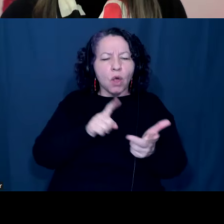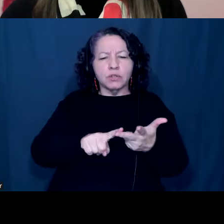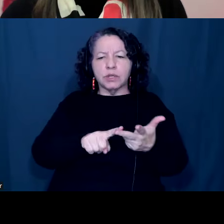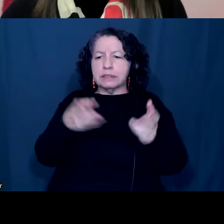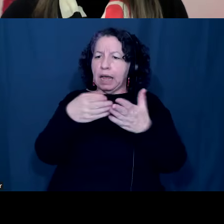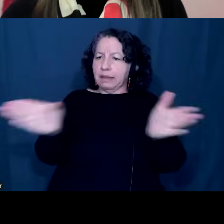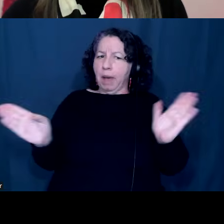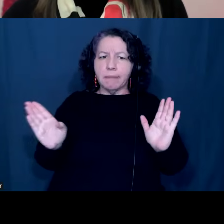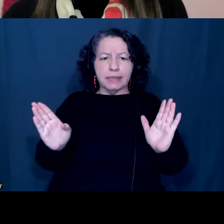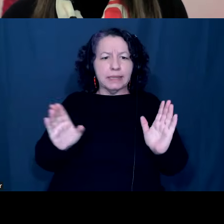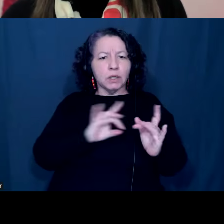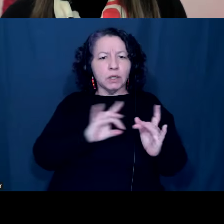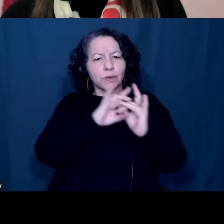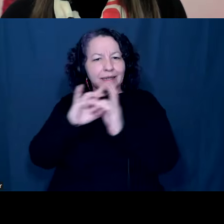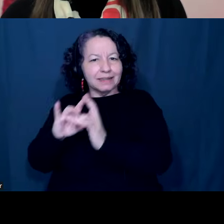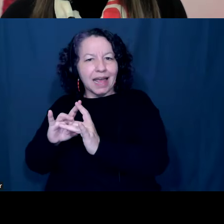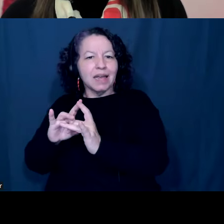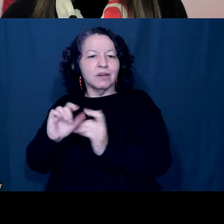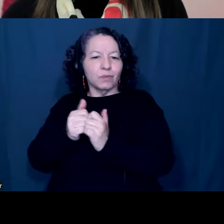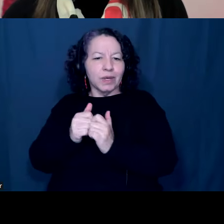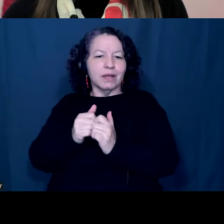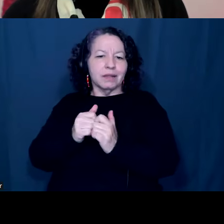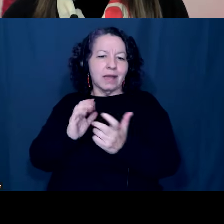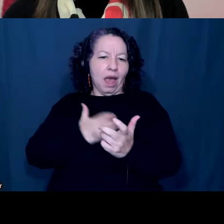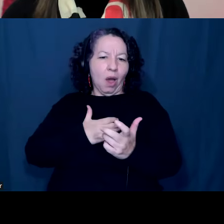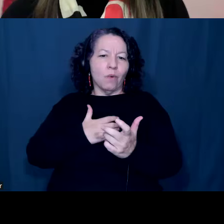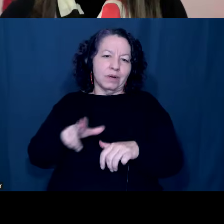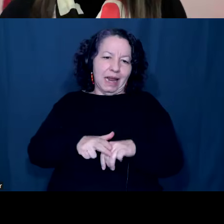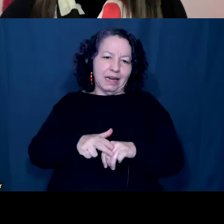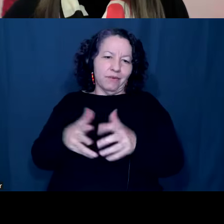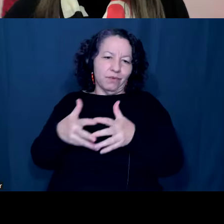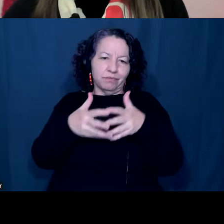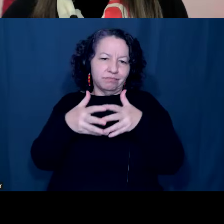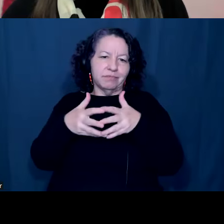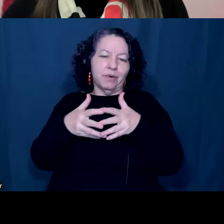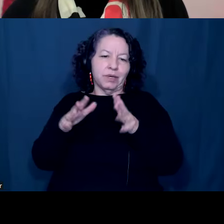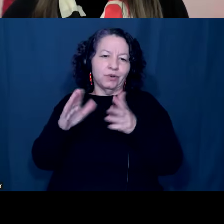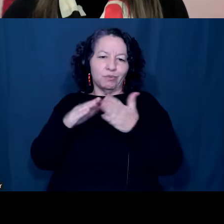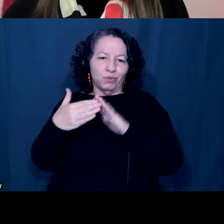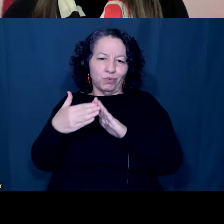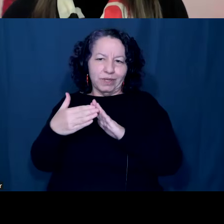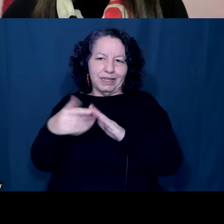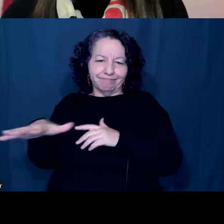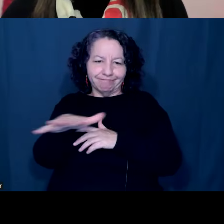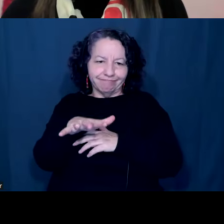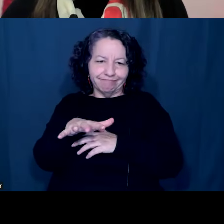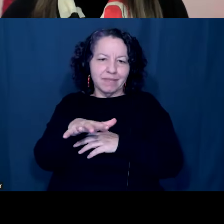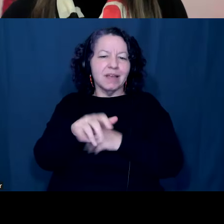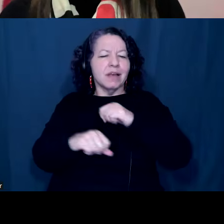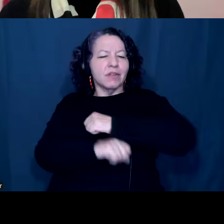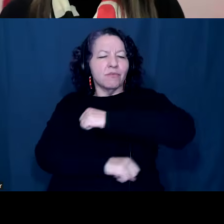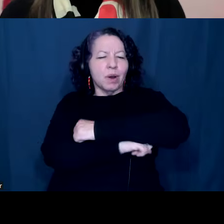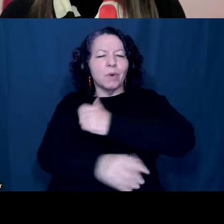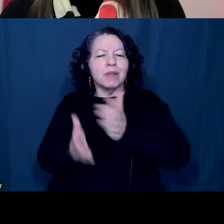public relate to Native communities. A framework that asks us to consider